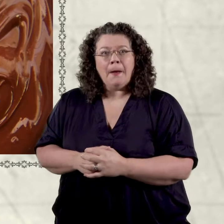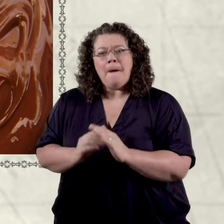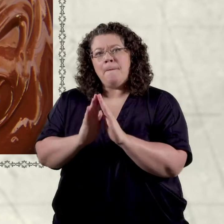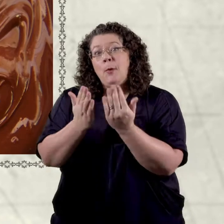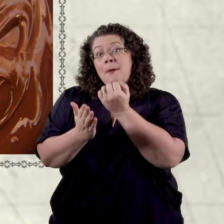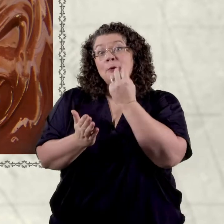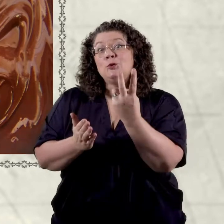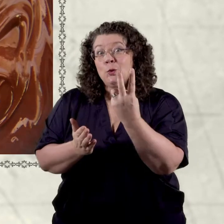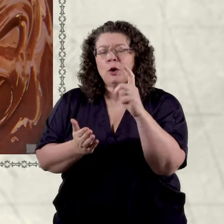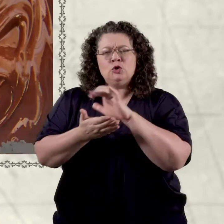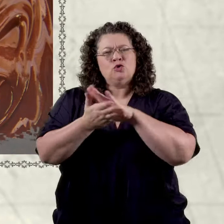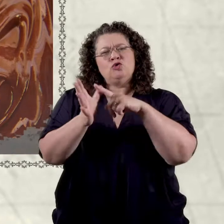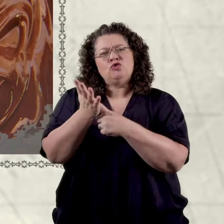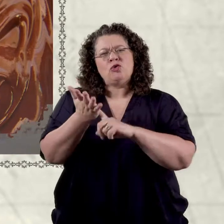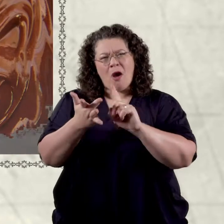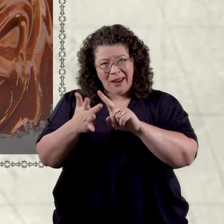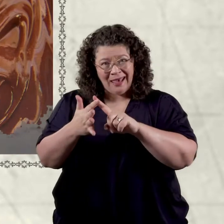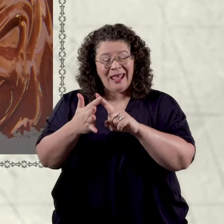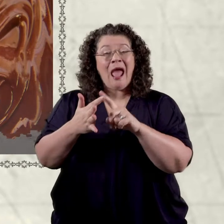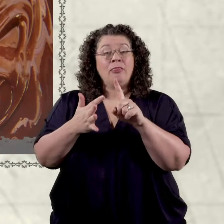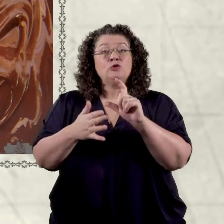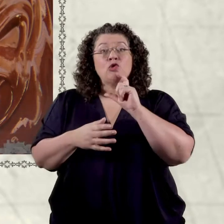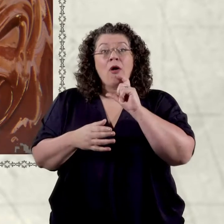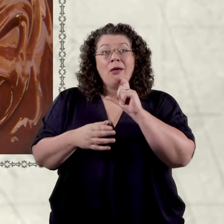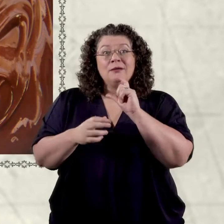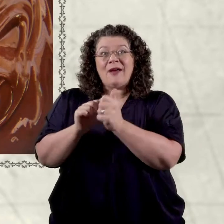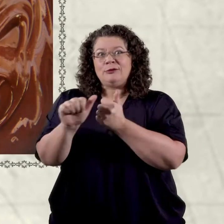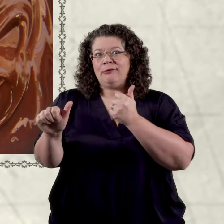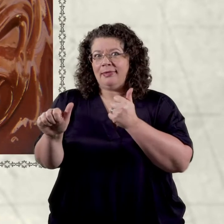Book number 2, Charlie and the Chocolate Factory.